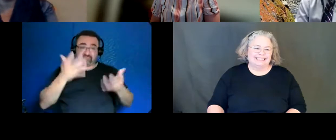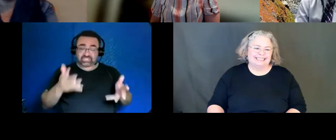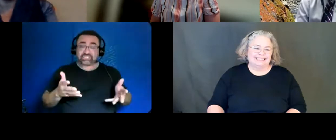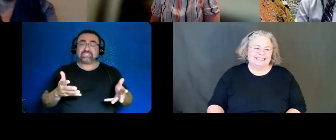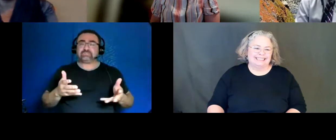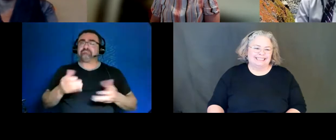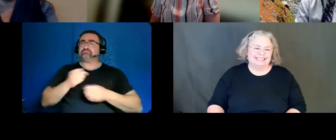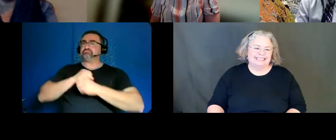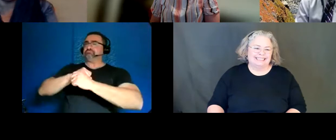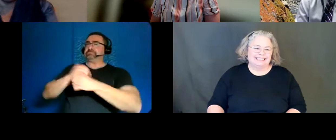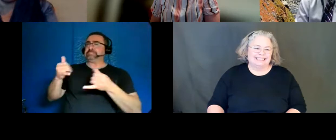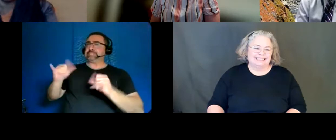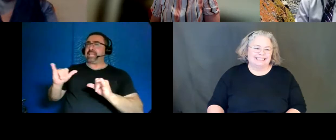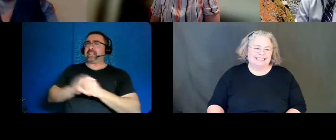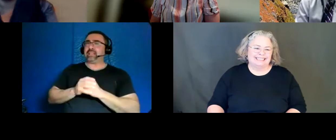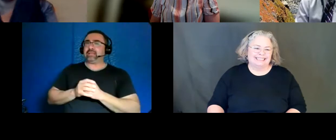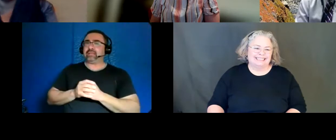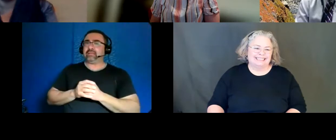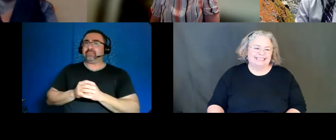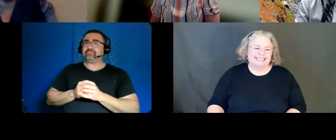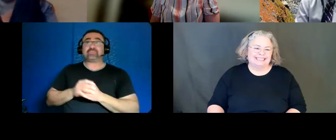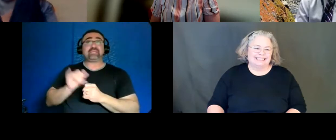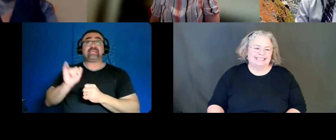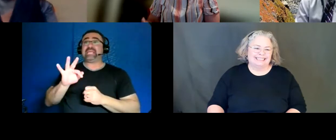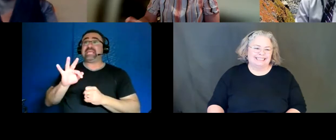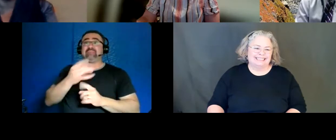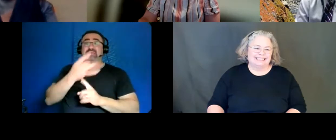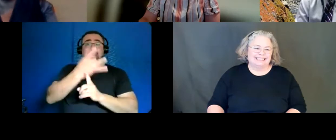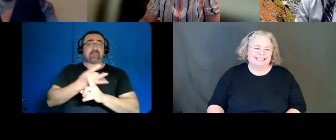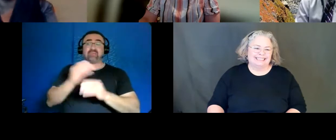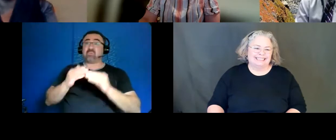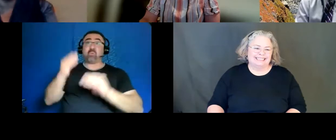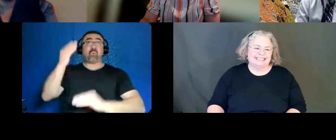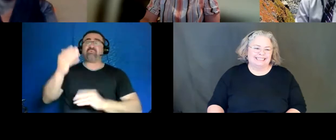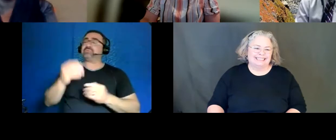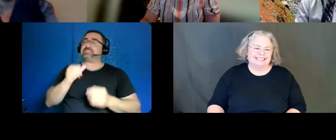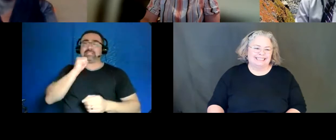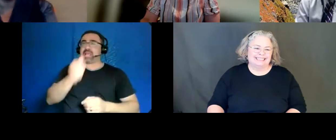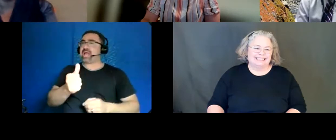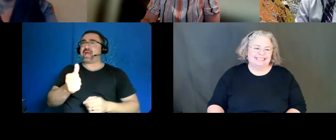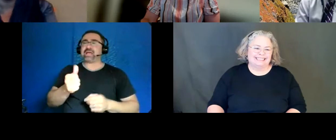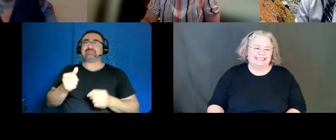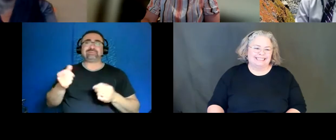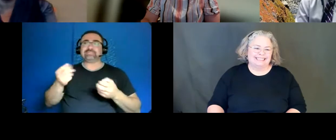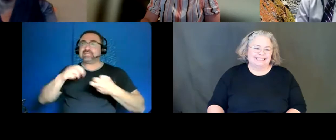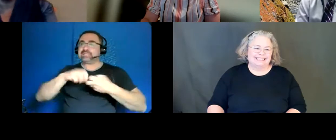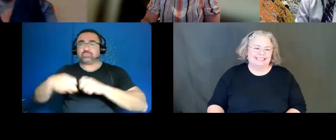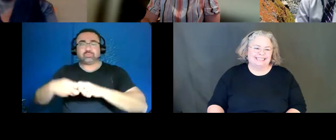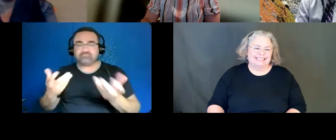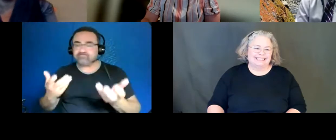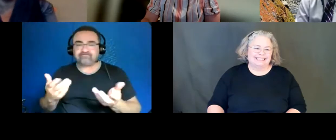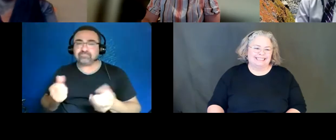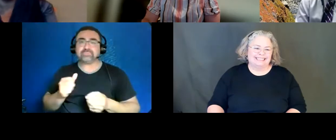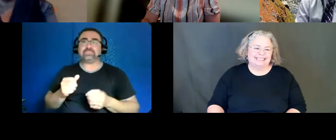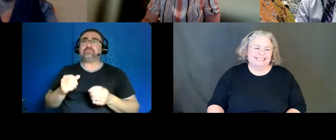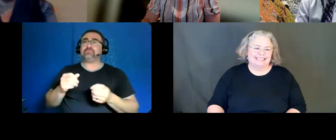And so even if it goes beyond the 8 months, it's not a big issue. You can just wait and